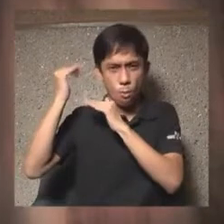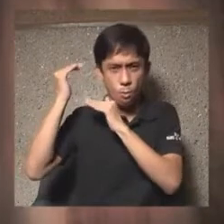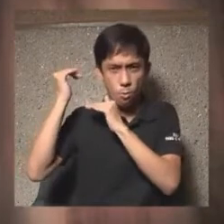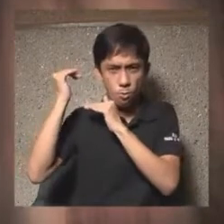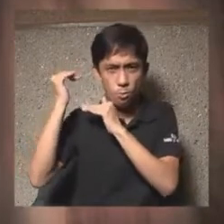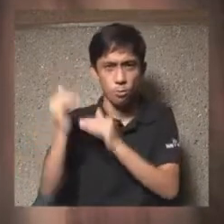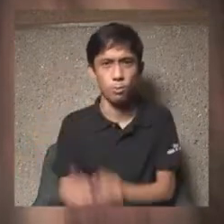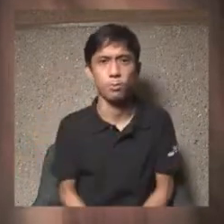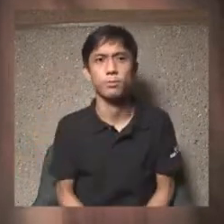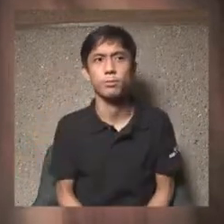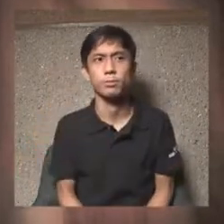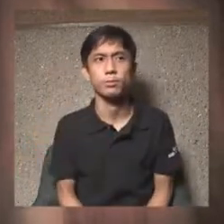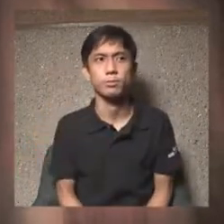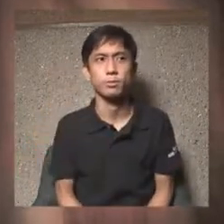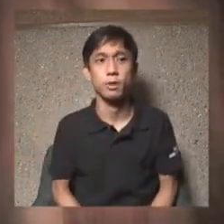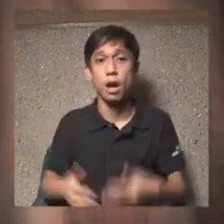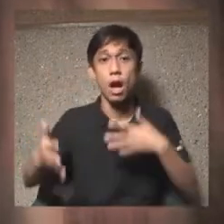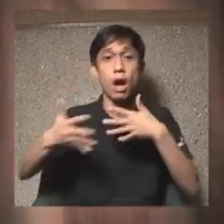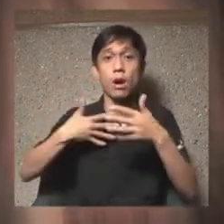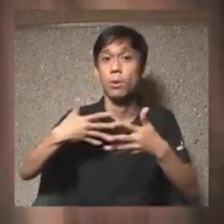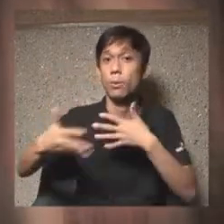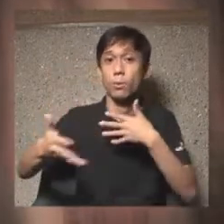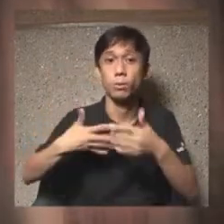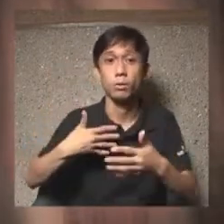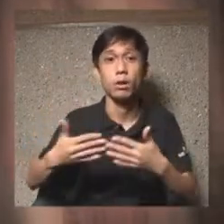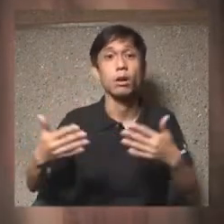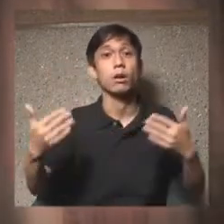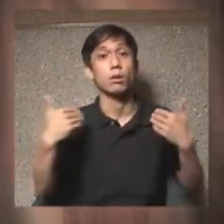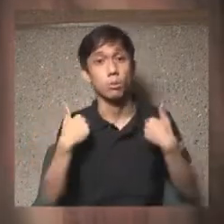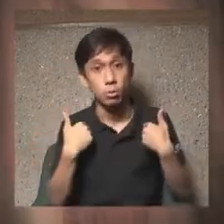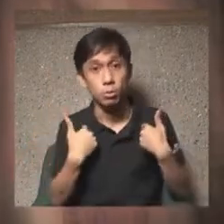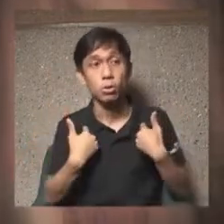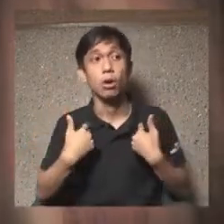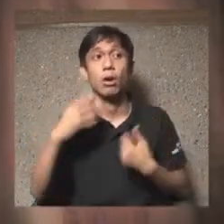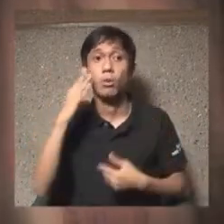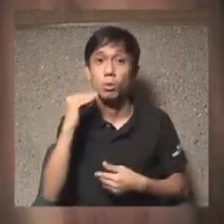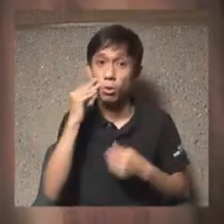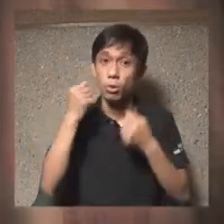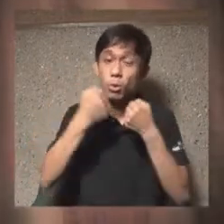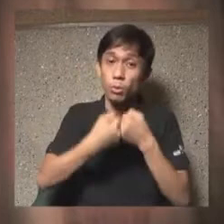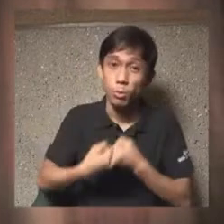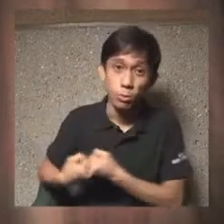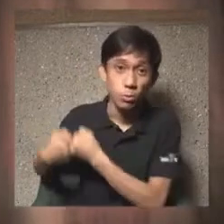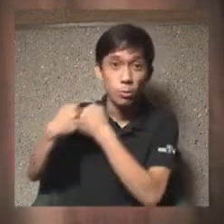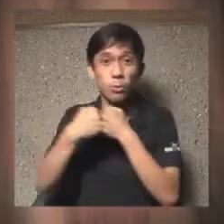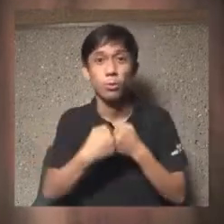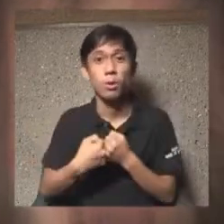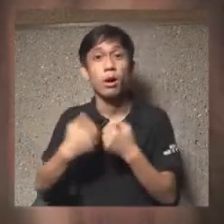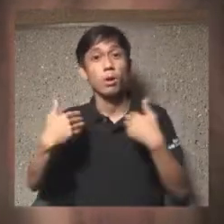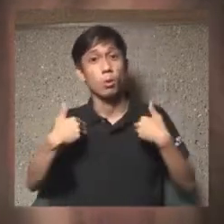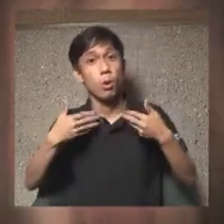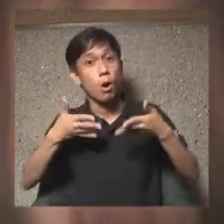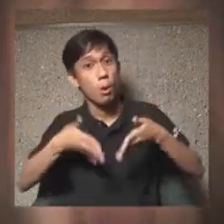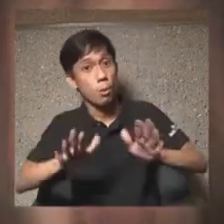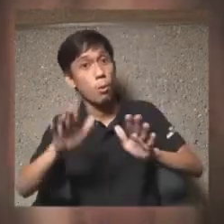up winning. How? You let God win. So finally,